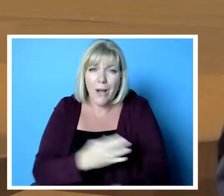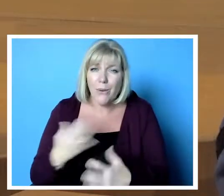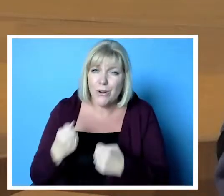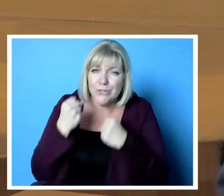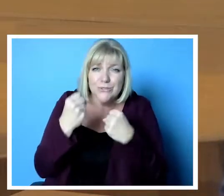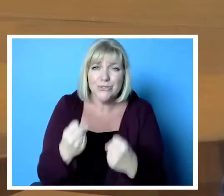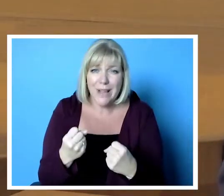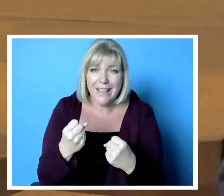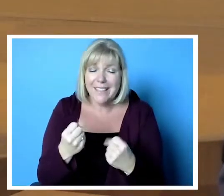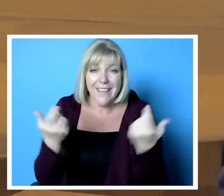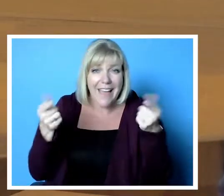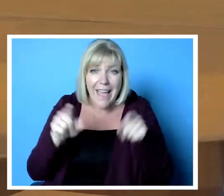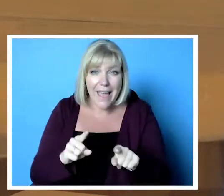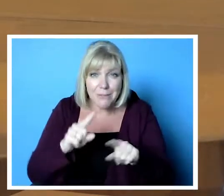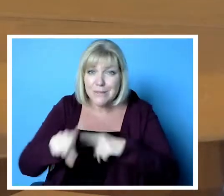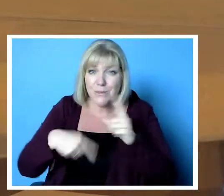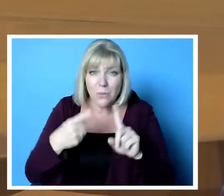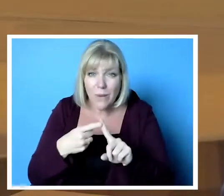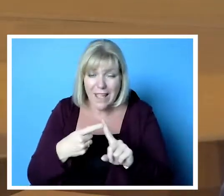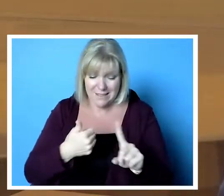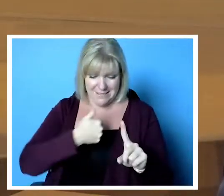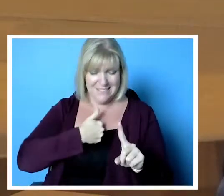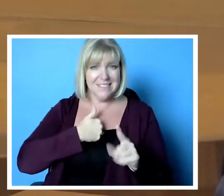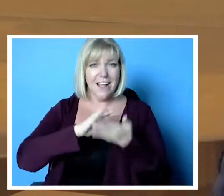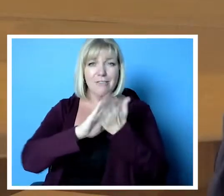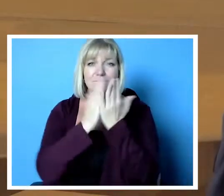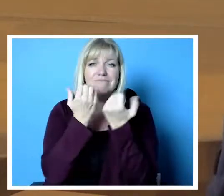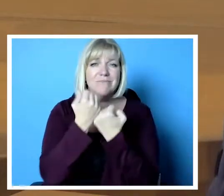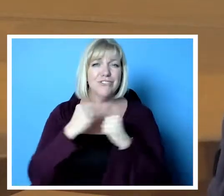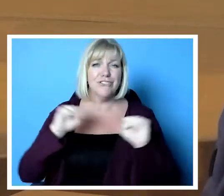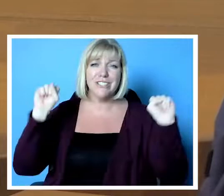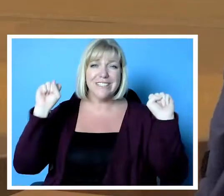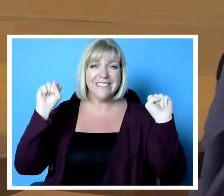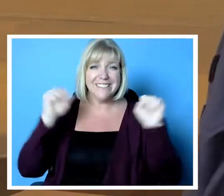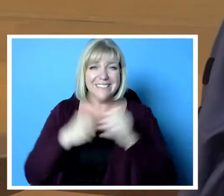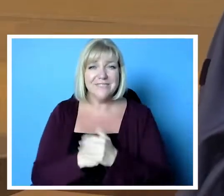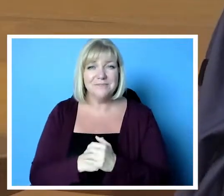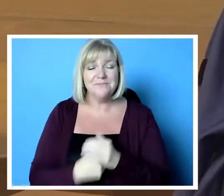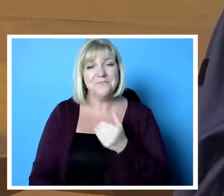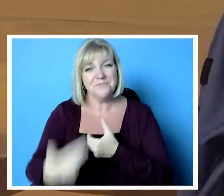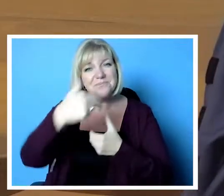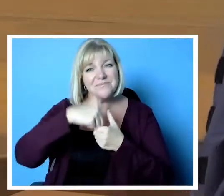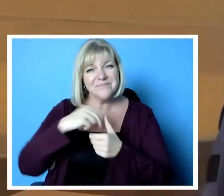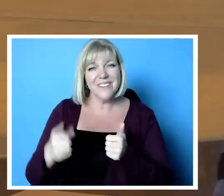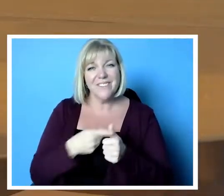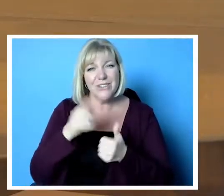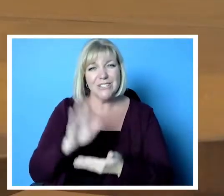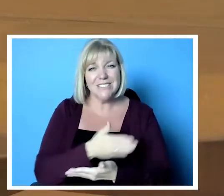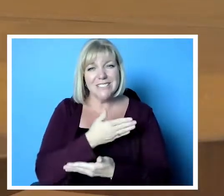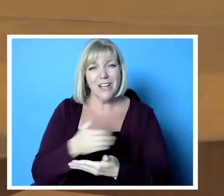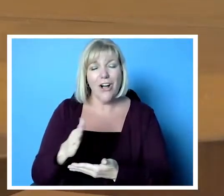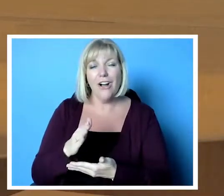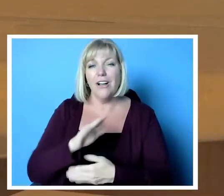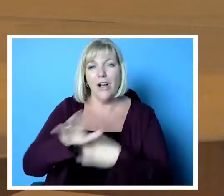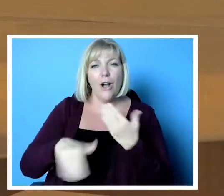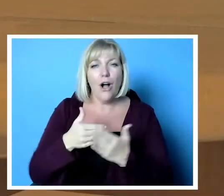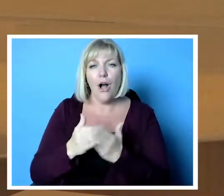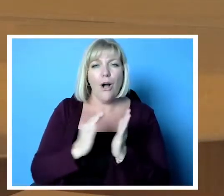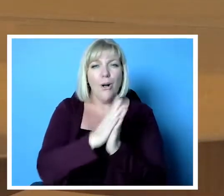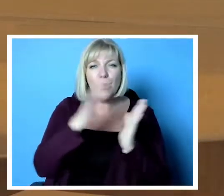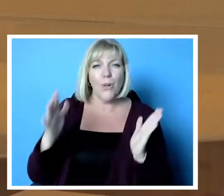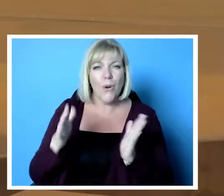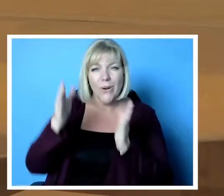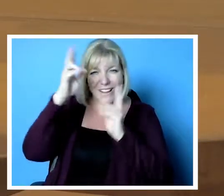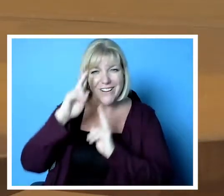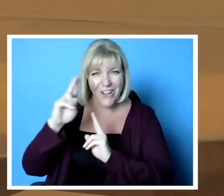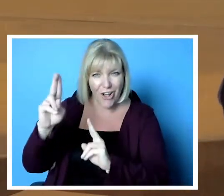set ourselves free. Join us in our opening hymn, All Glory, Laud, and Honor. If you picked